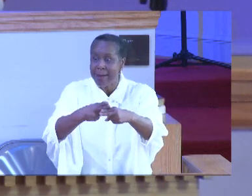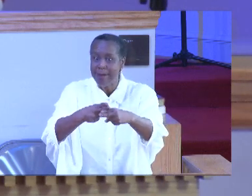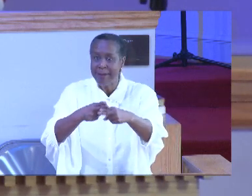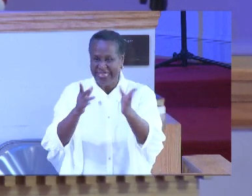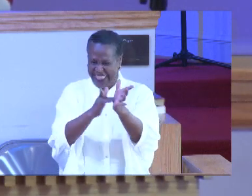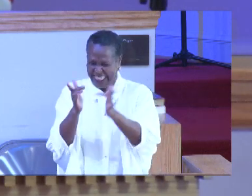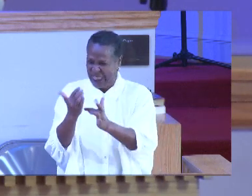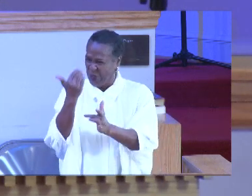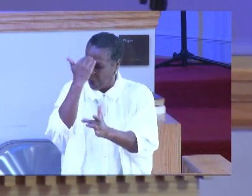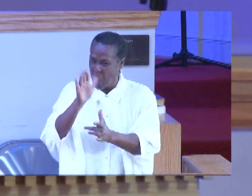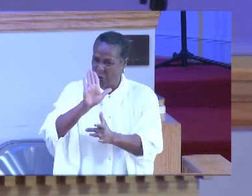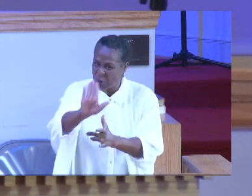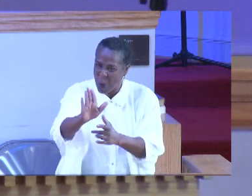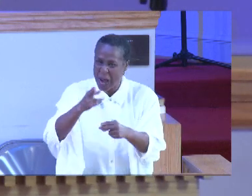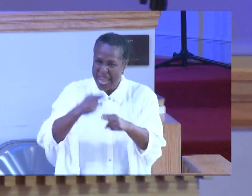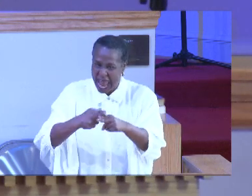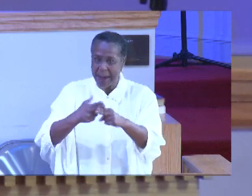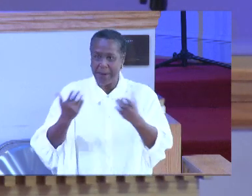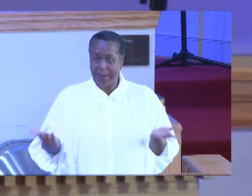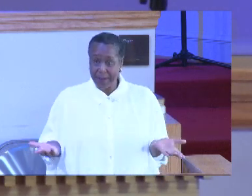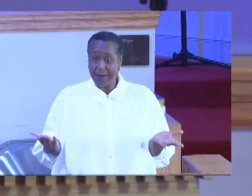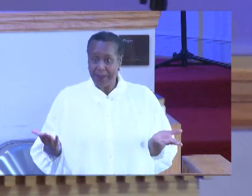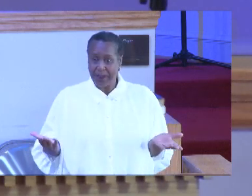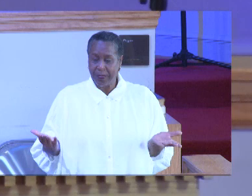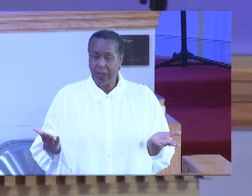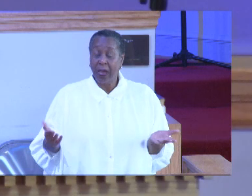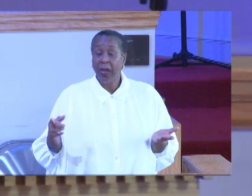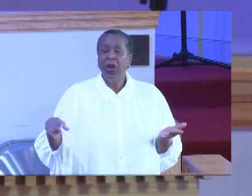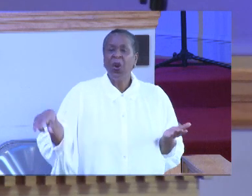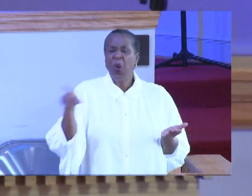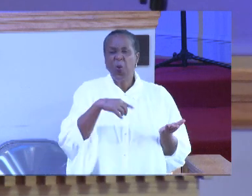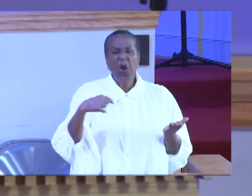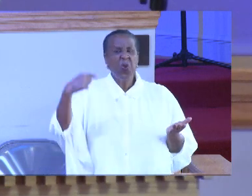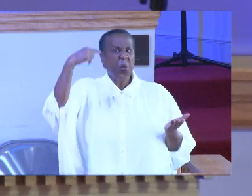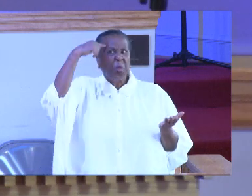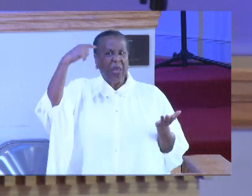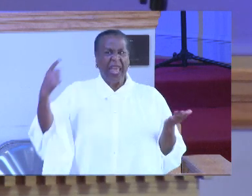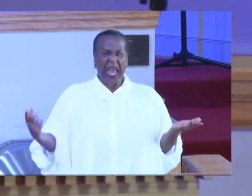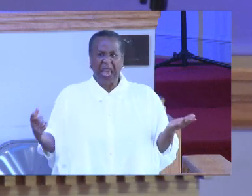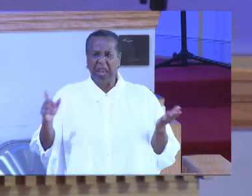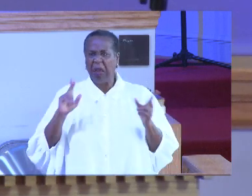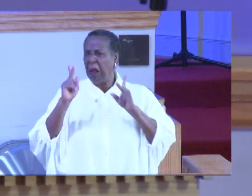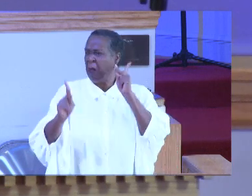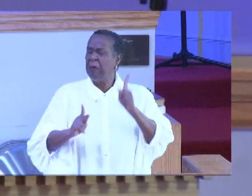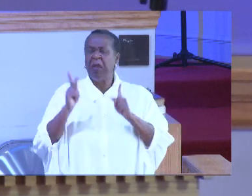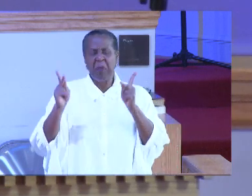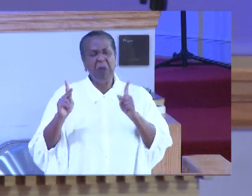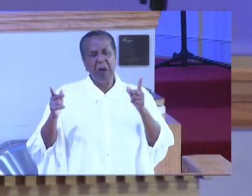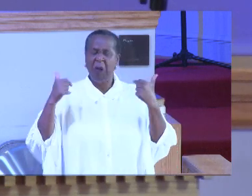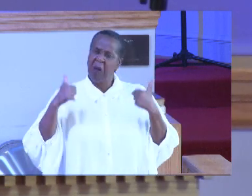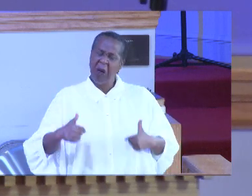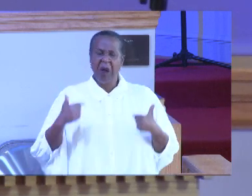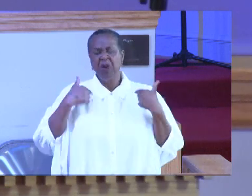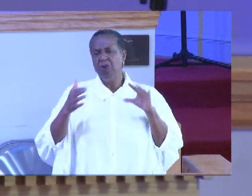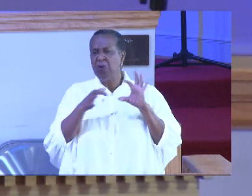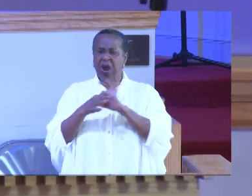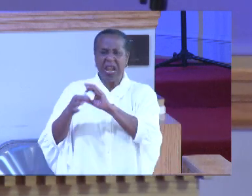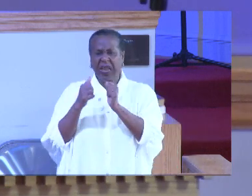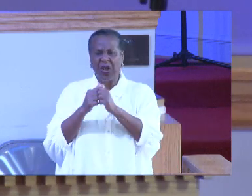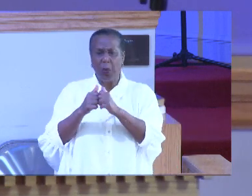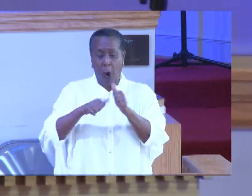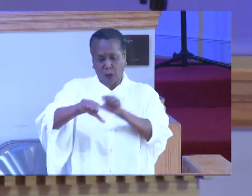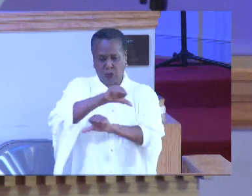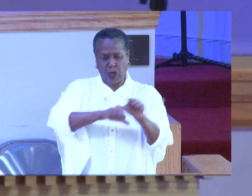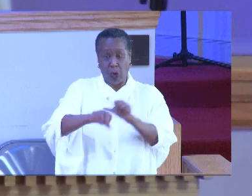shout right there. When you think of all the folk that you know and all of the folks that you are connected with on